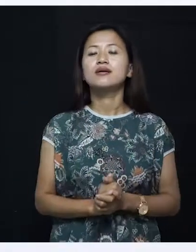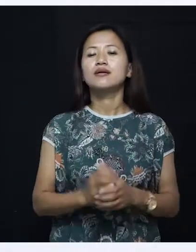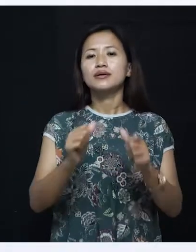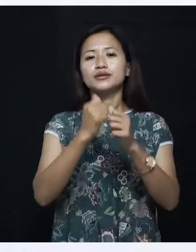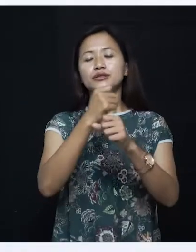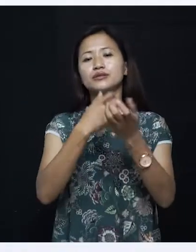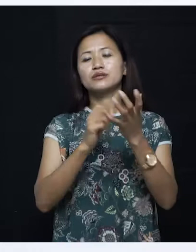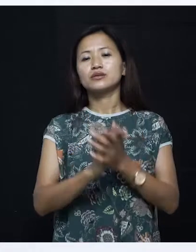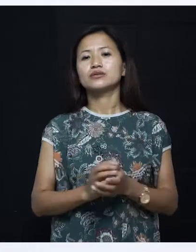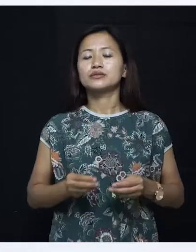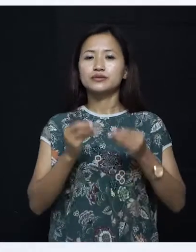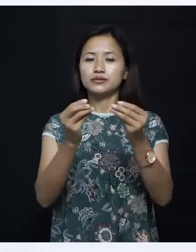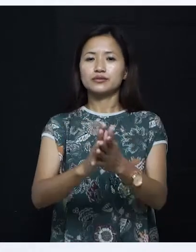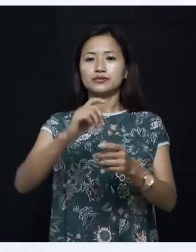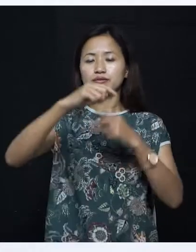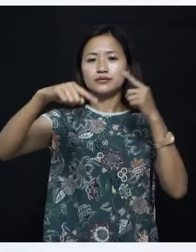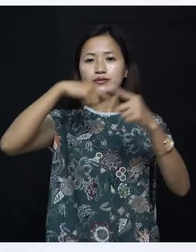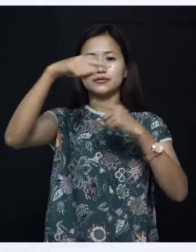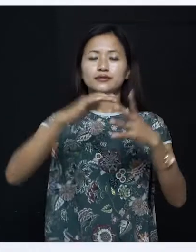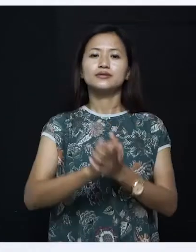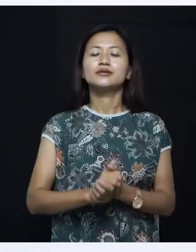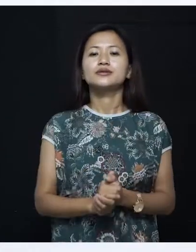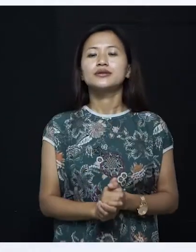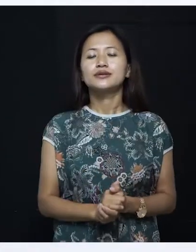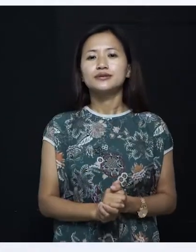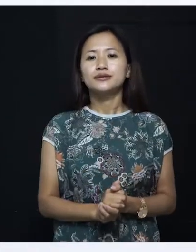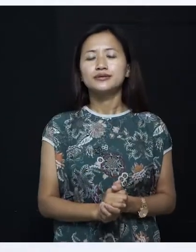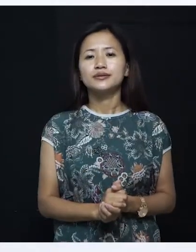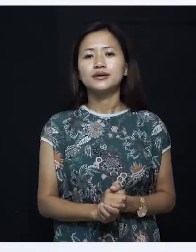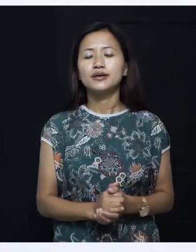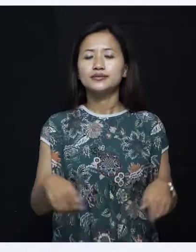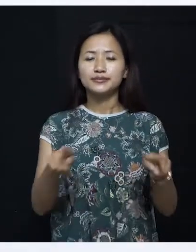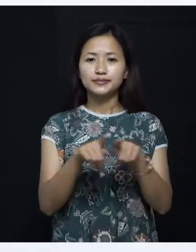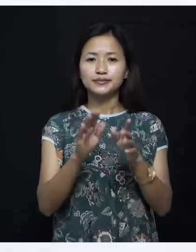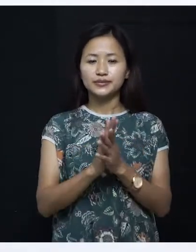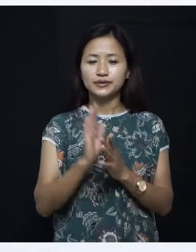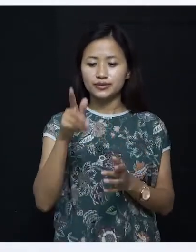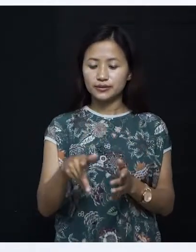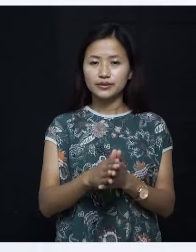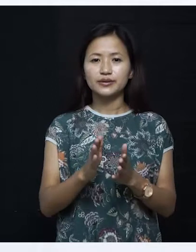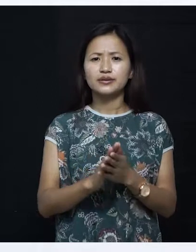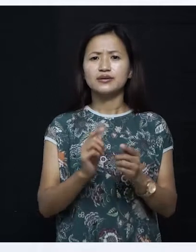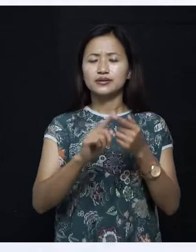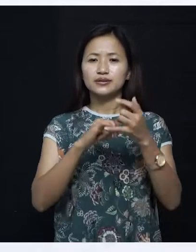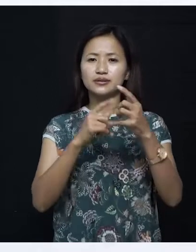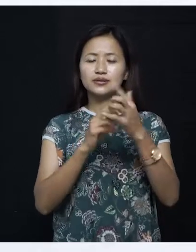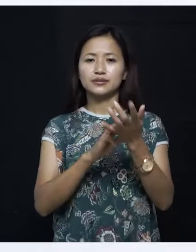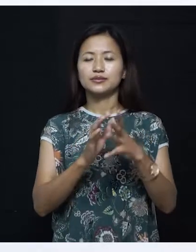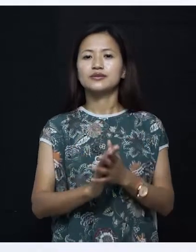agro producing industry. Okay, it is the second largest producing industry, and it has been estimated